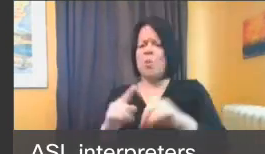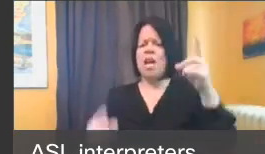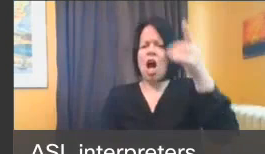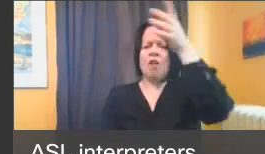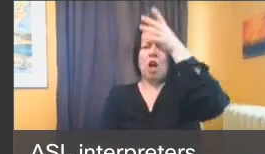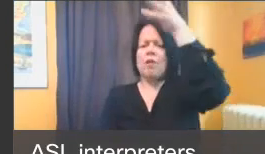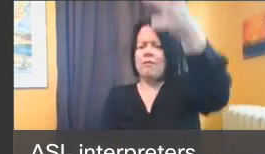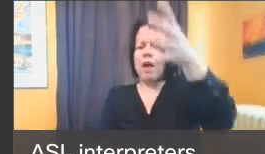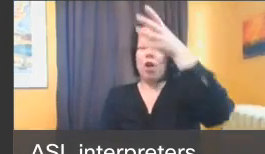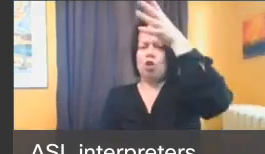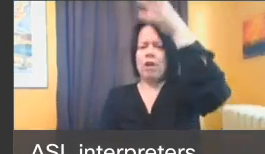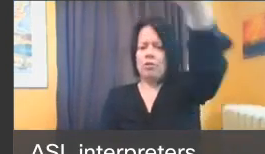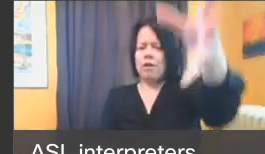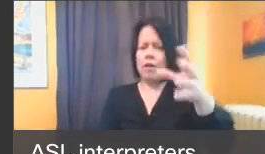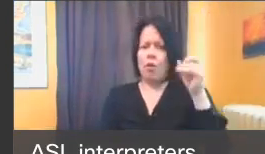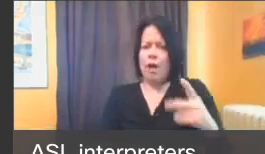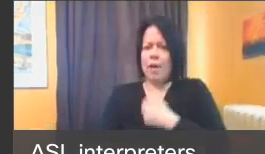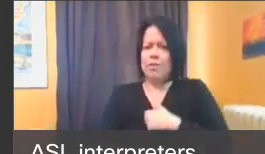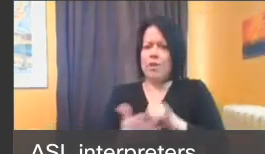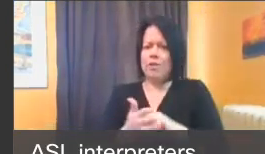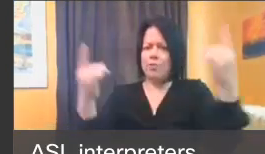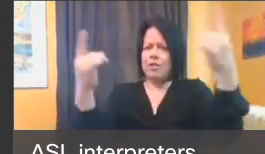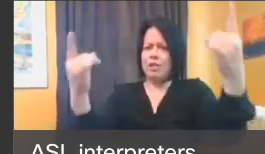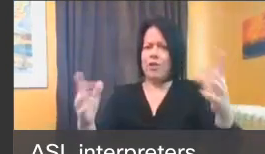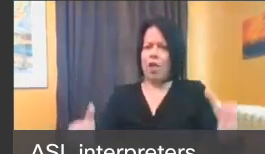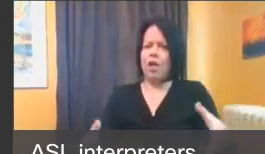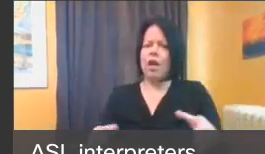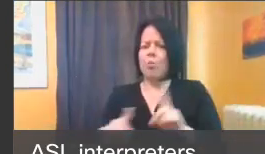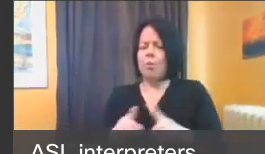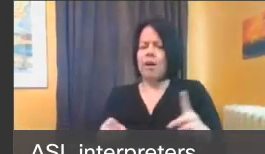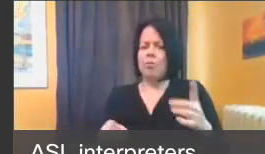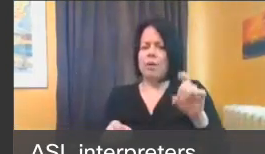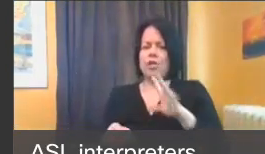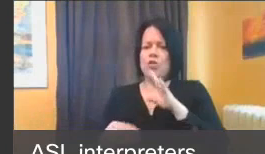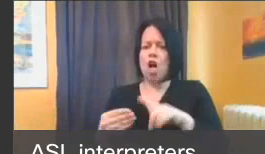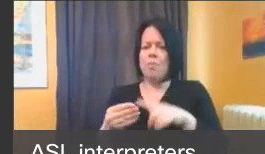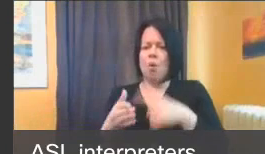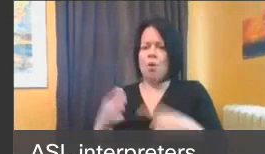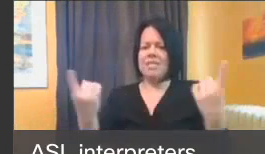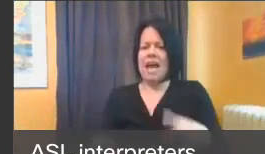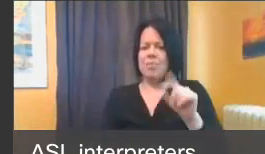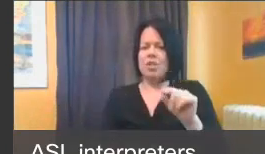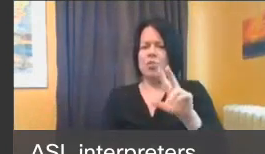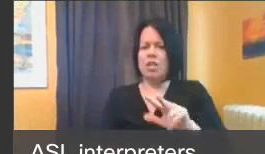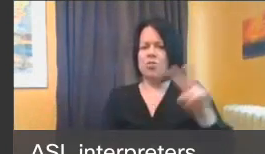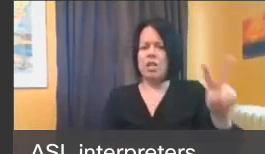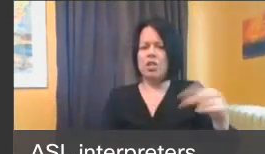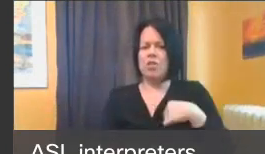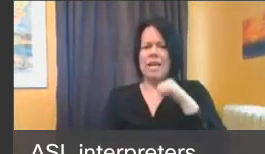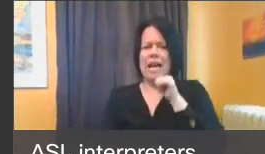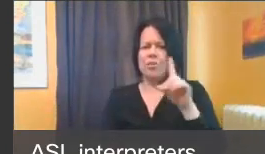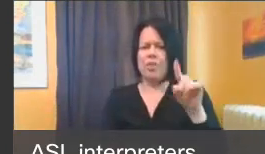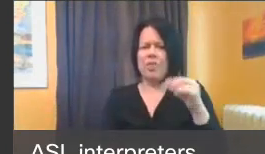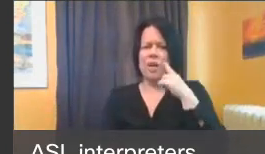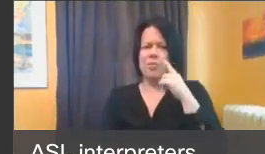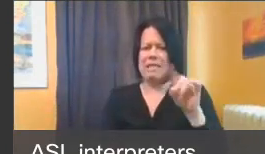grandfathers. Okay, I'm sorry they were sinful, but we've got to start talking about what happens in 2022. Now, I don't think we're there.